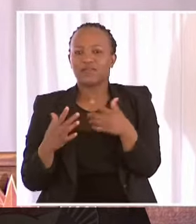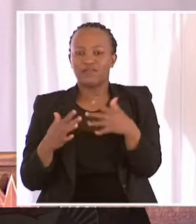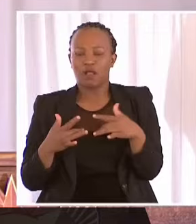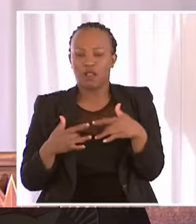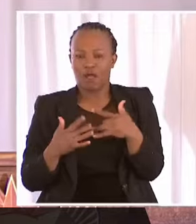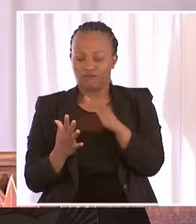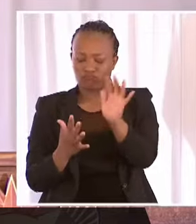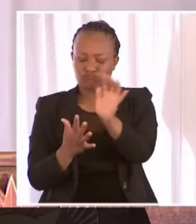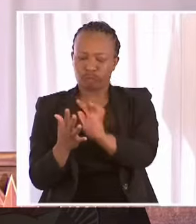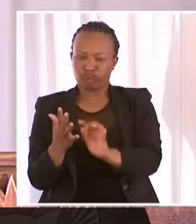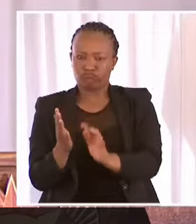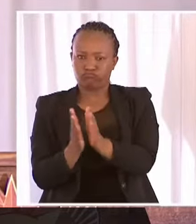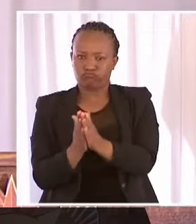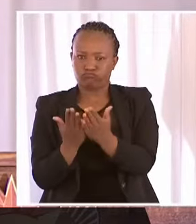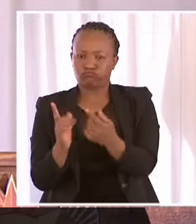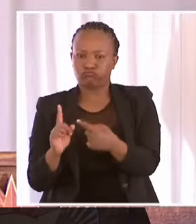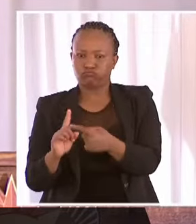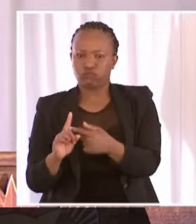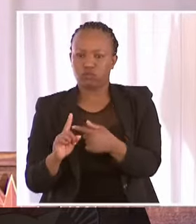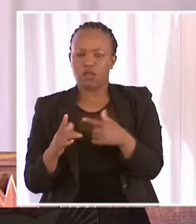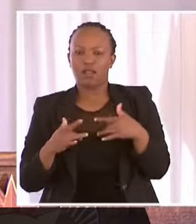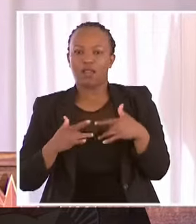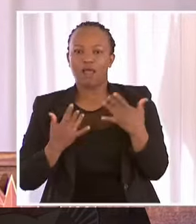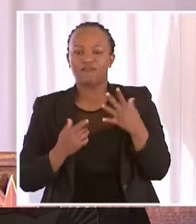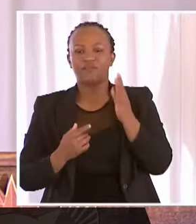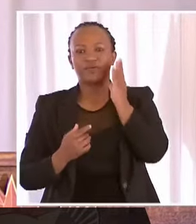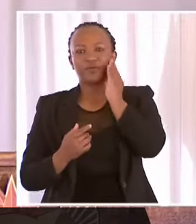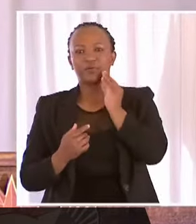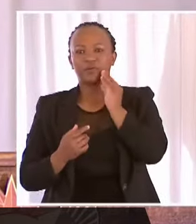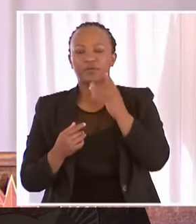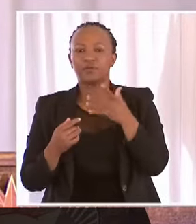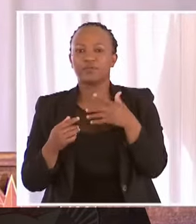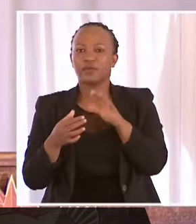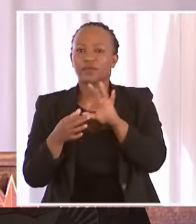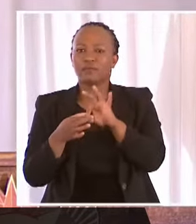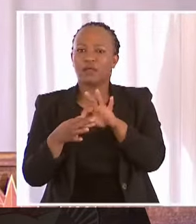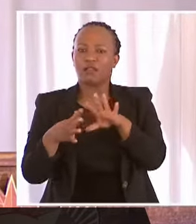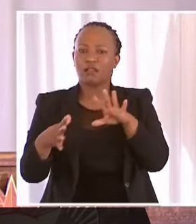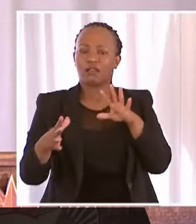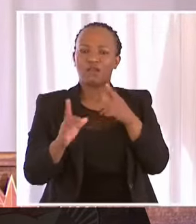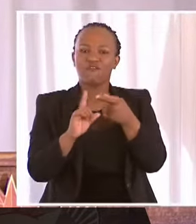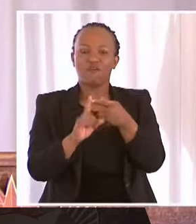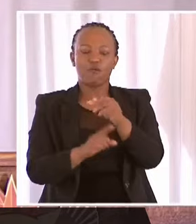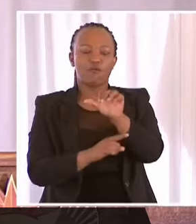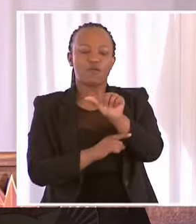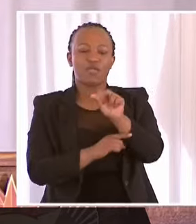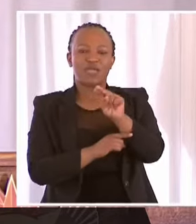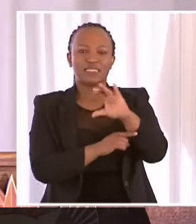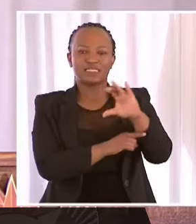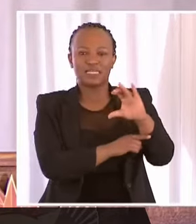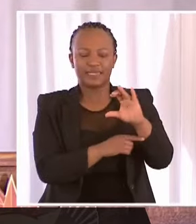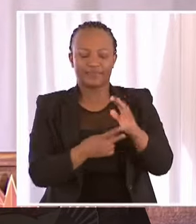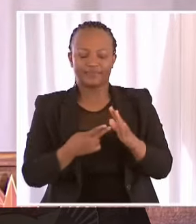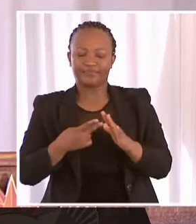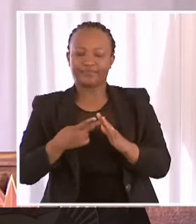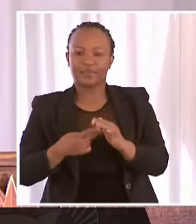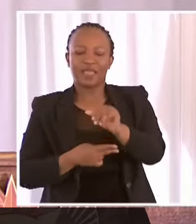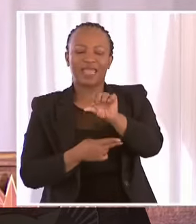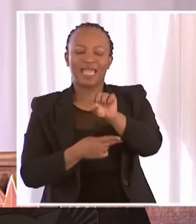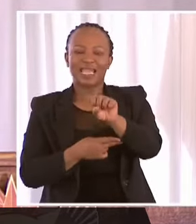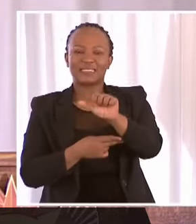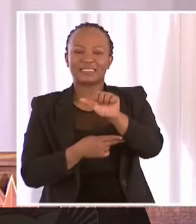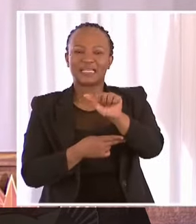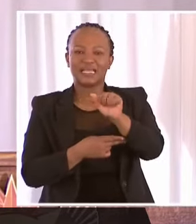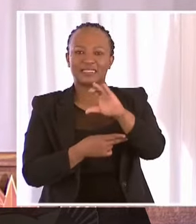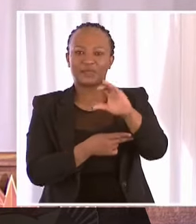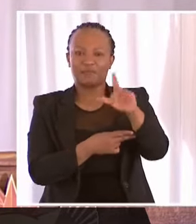and his life experience cannot be separated from the ANC or the SACP.